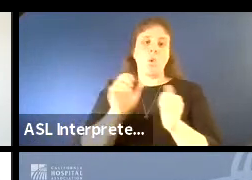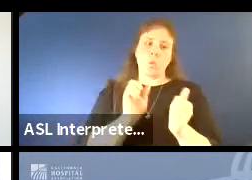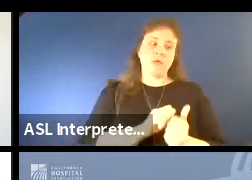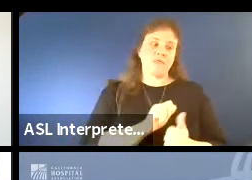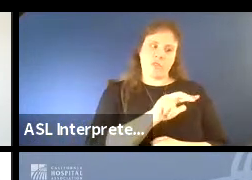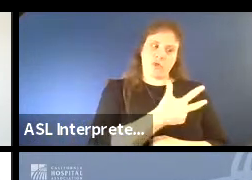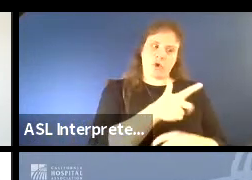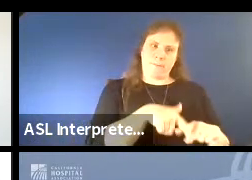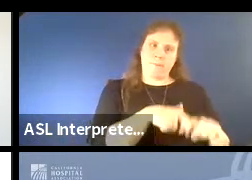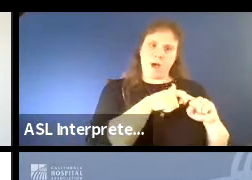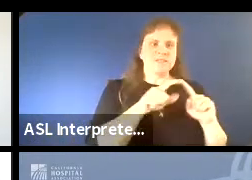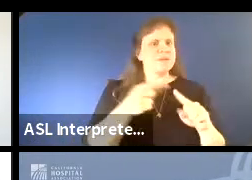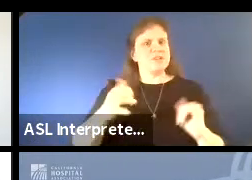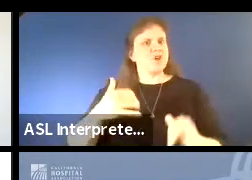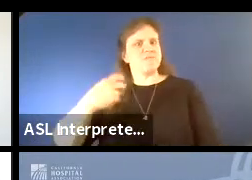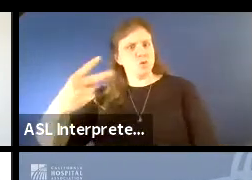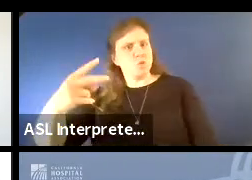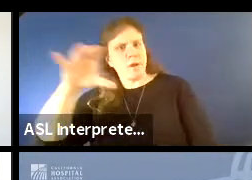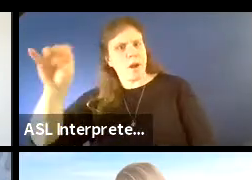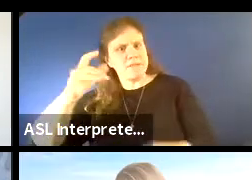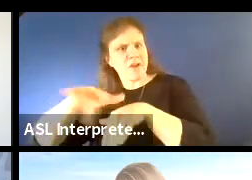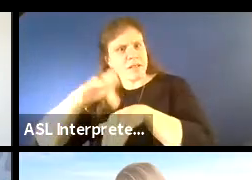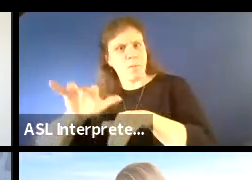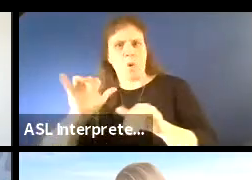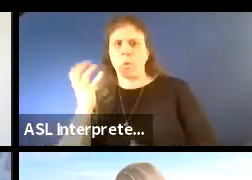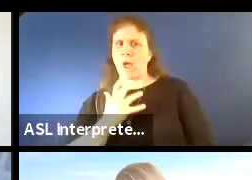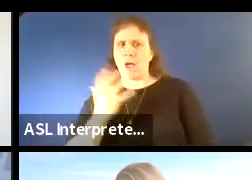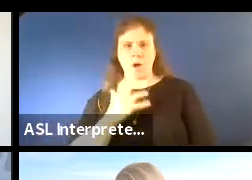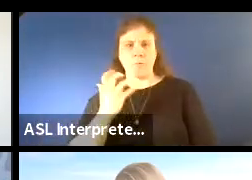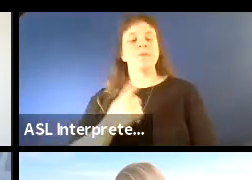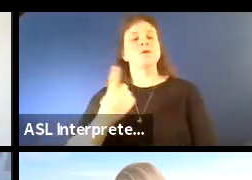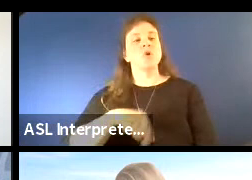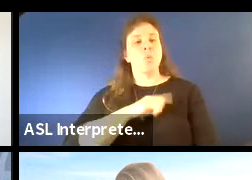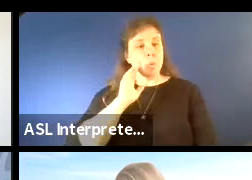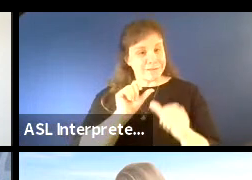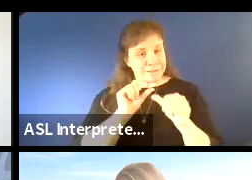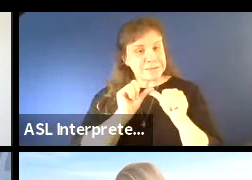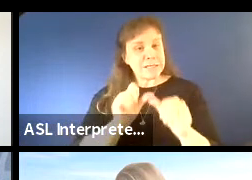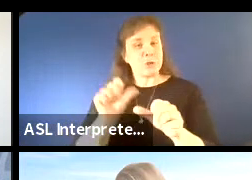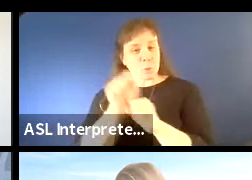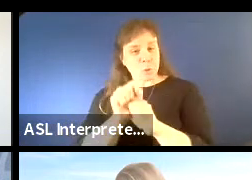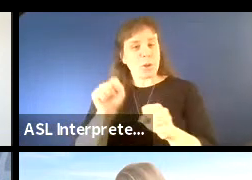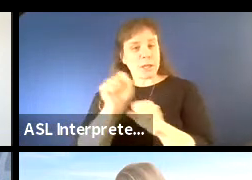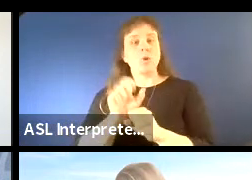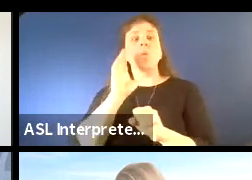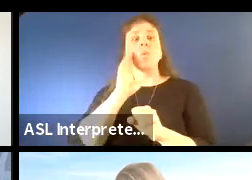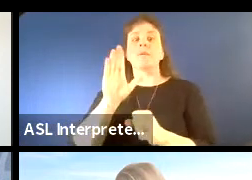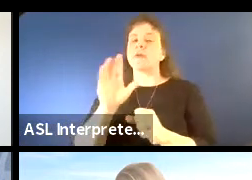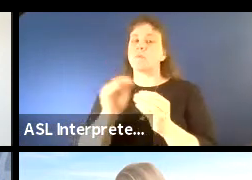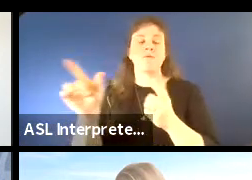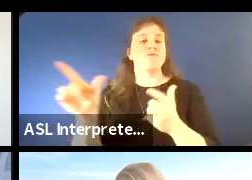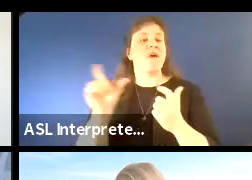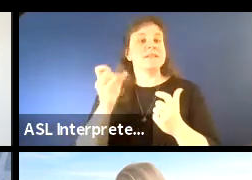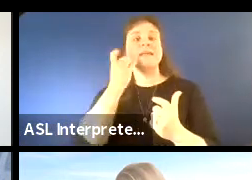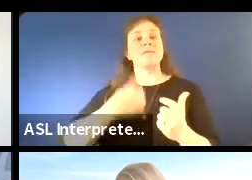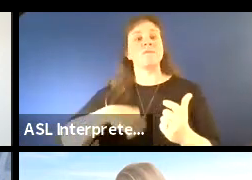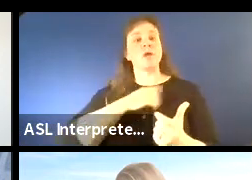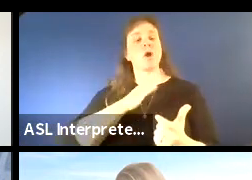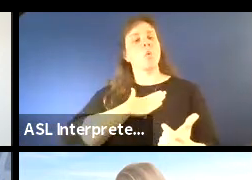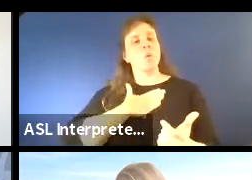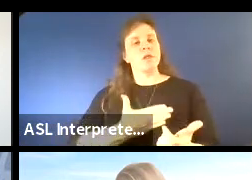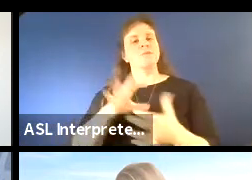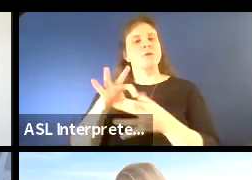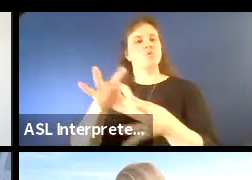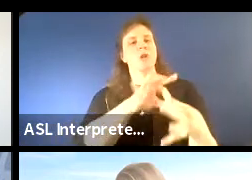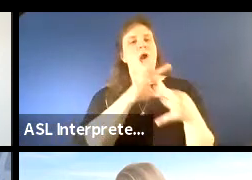we're going to continue to move forward. We're going to get there faster and more resilient if we do it together. And more united. So I'm just